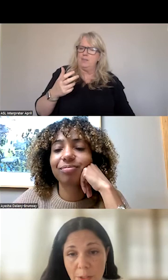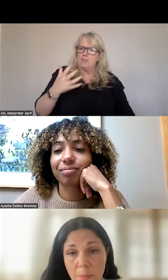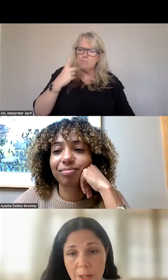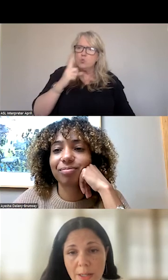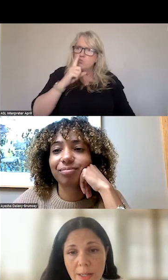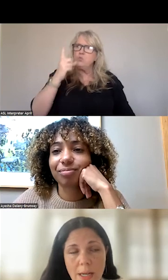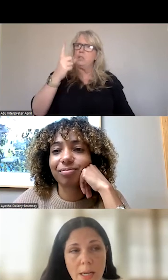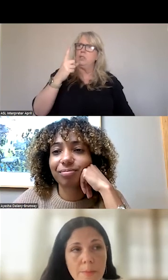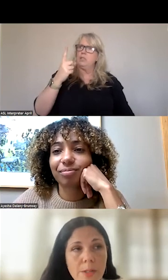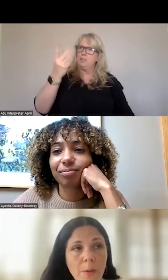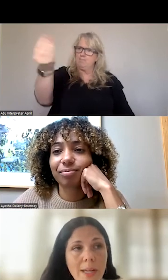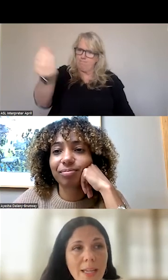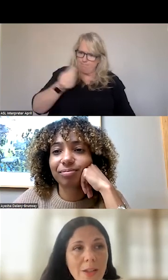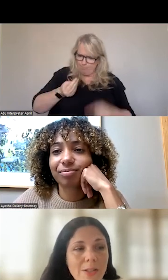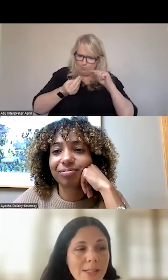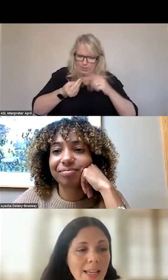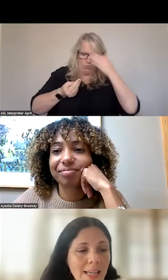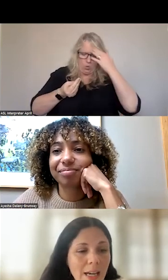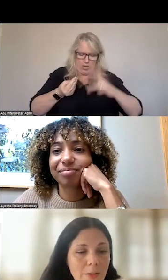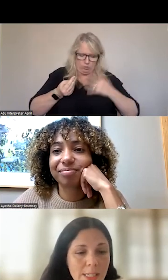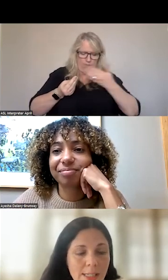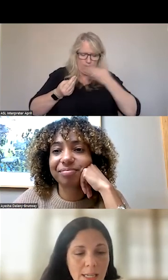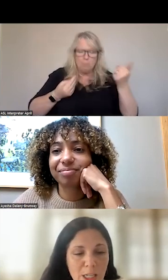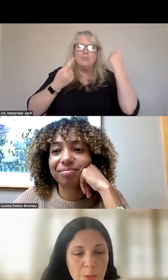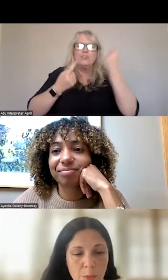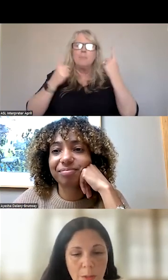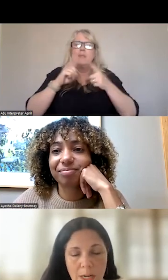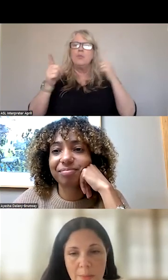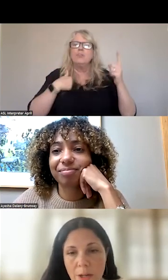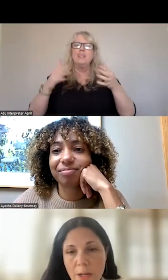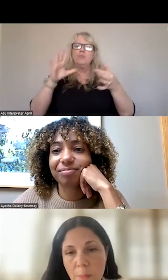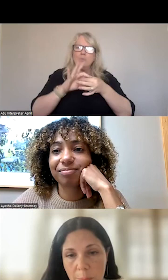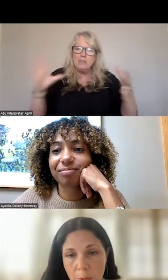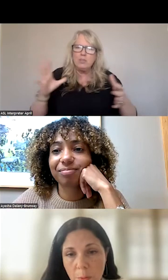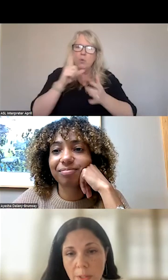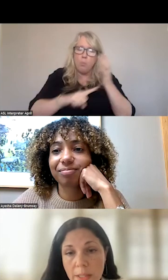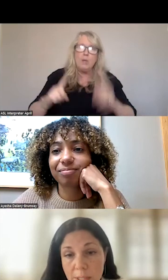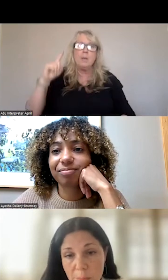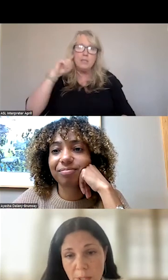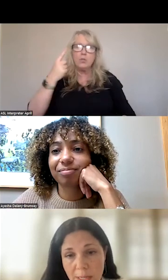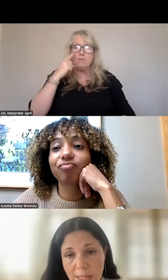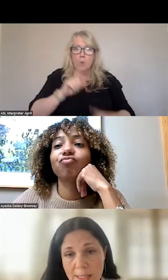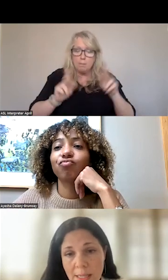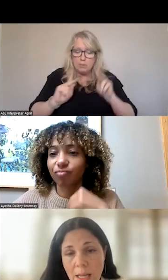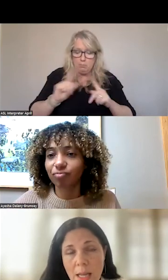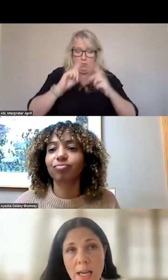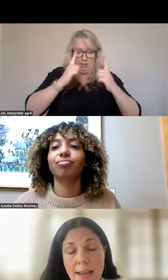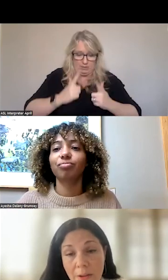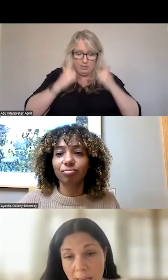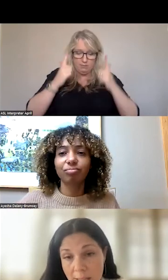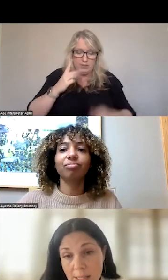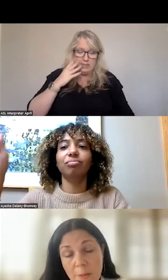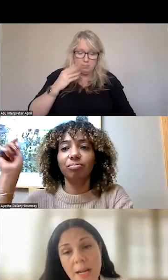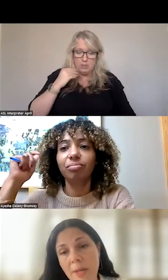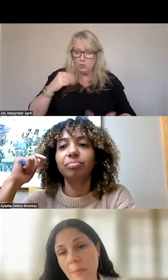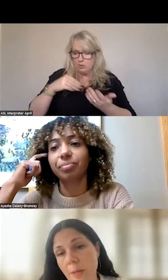to feel better? So I think there's this kind of disconnect between what I'm hearing for people with lived experience